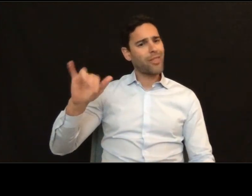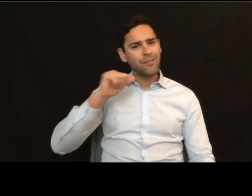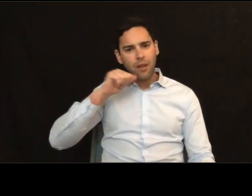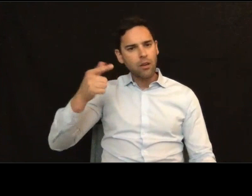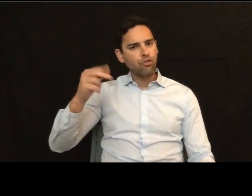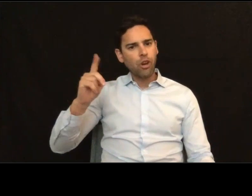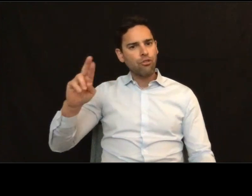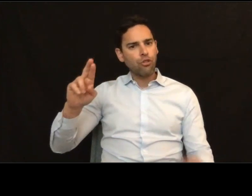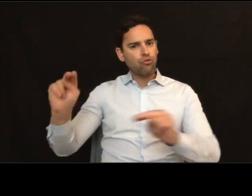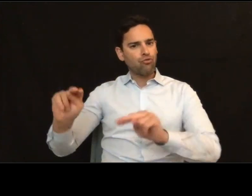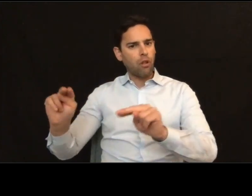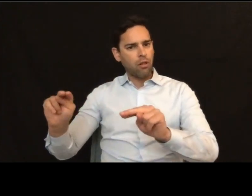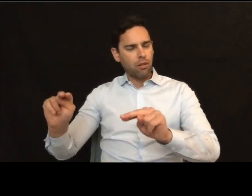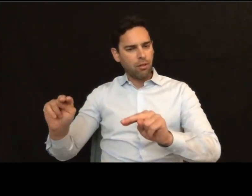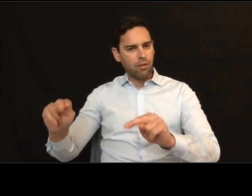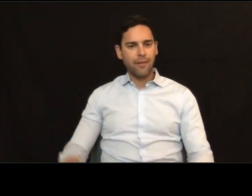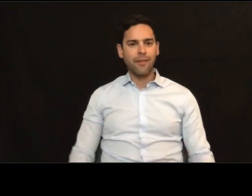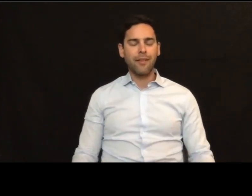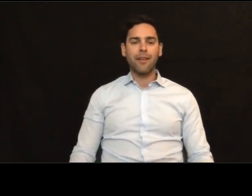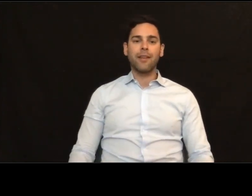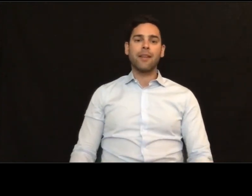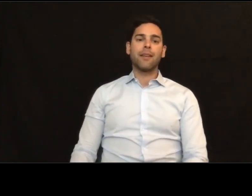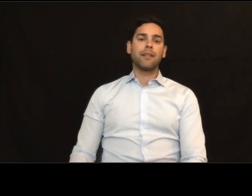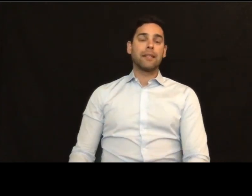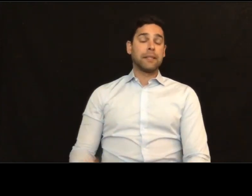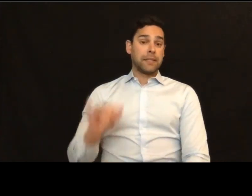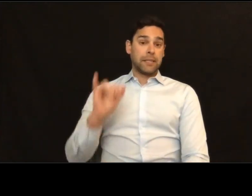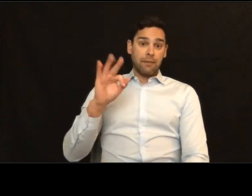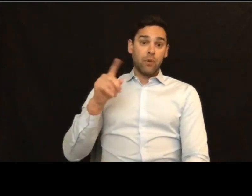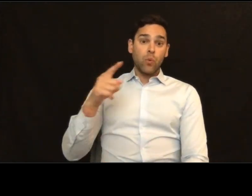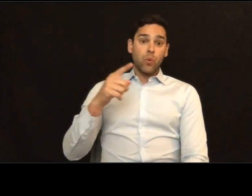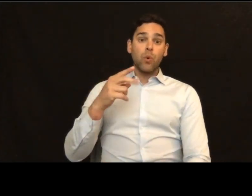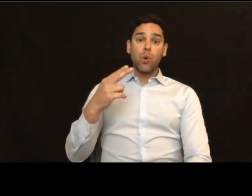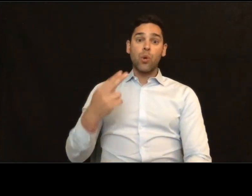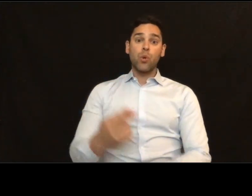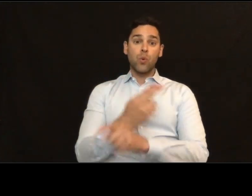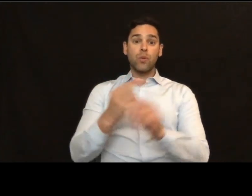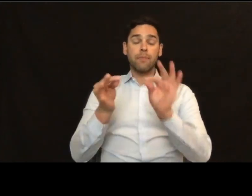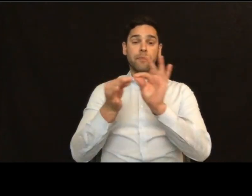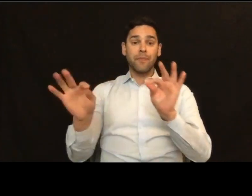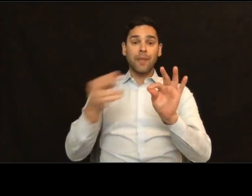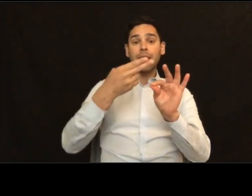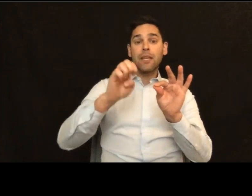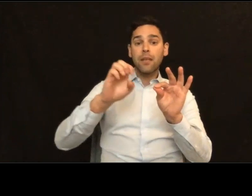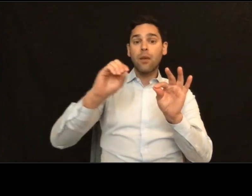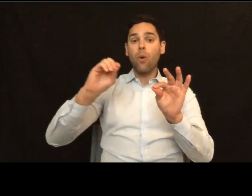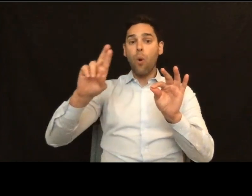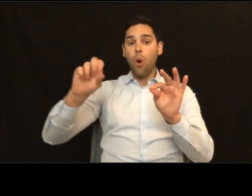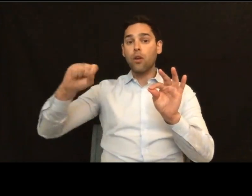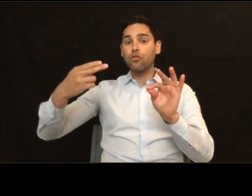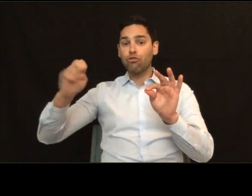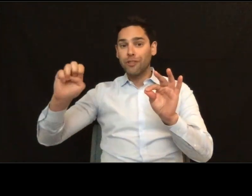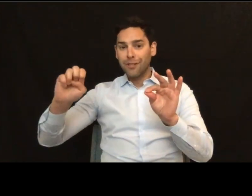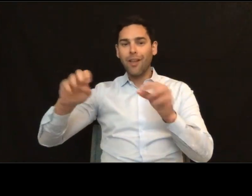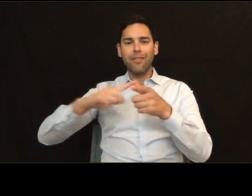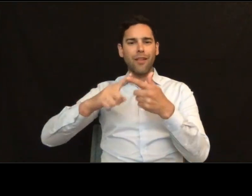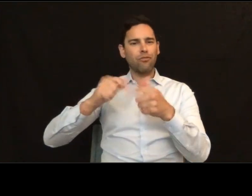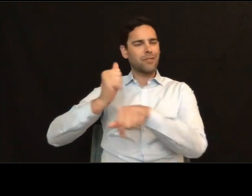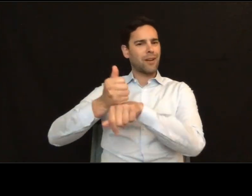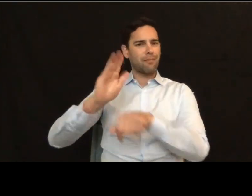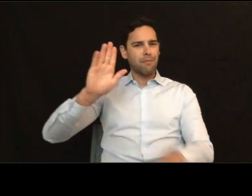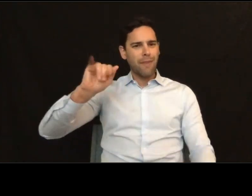he or she, you are explicitly setting up a binary choice that excludes people like me.